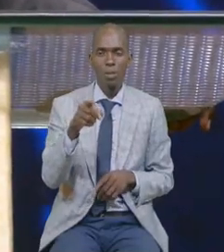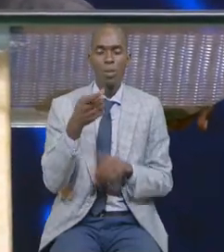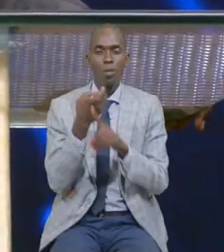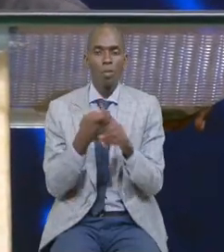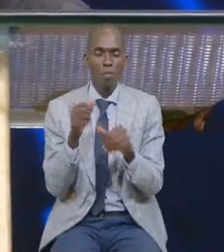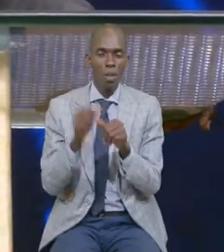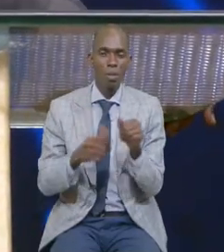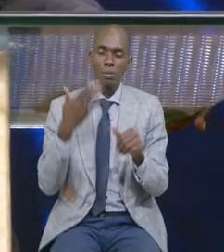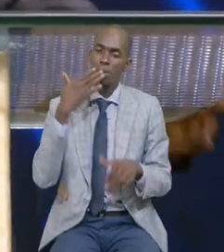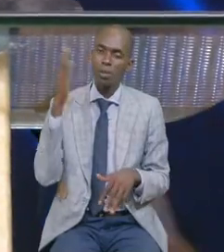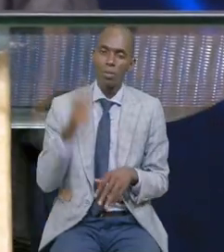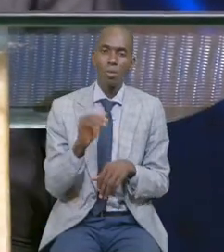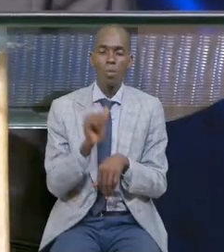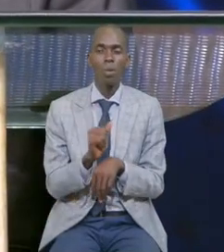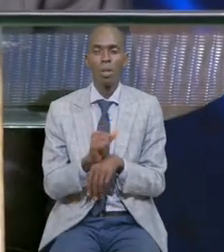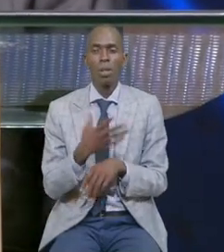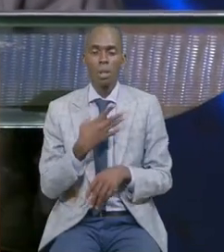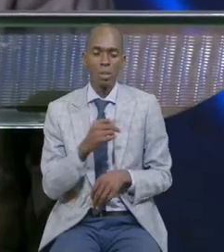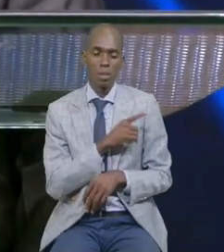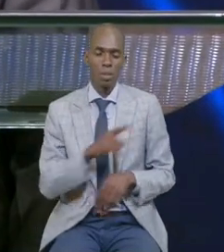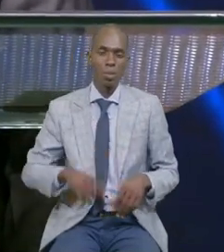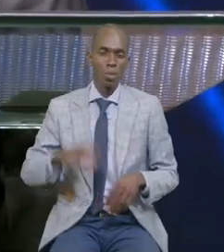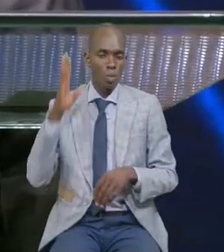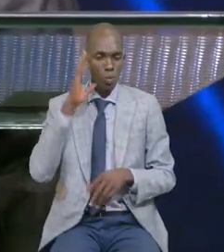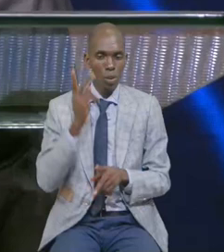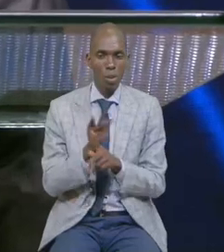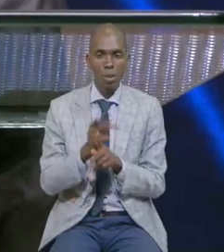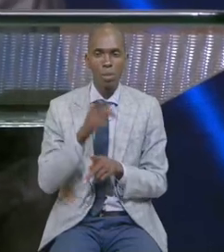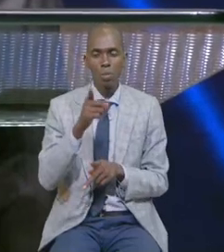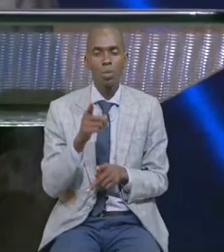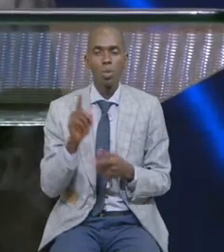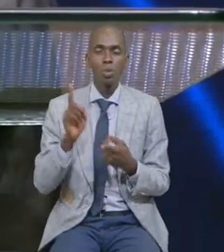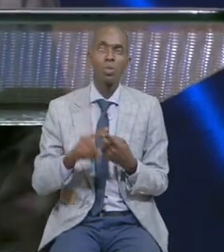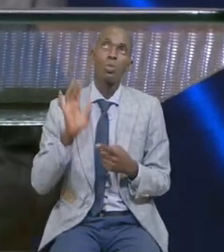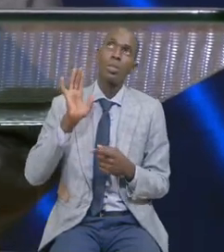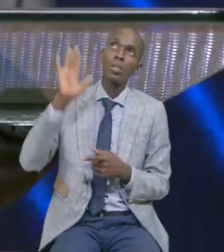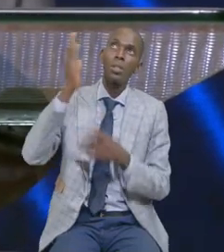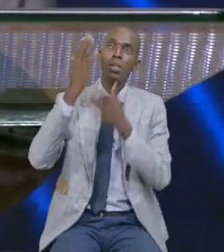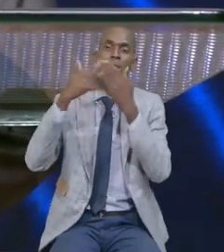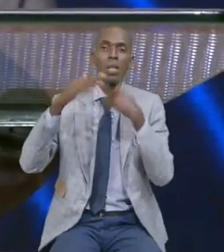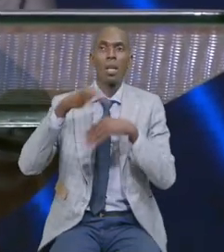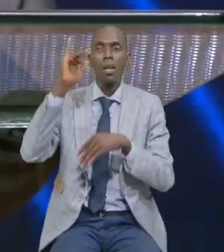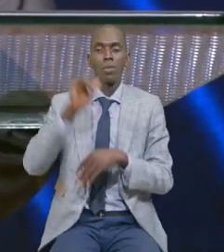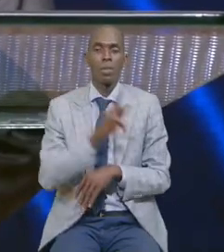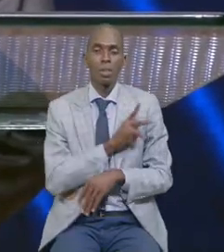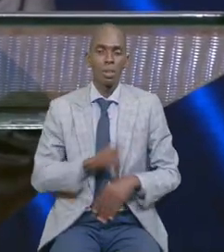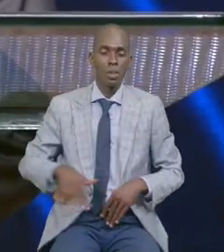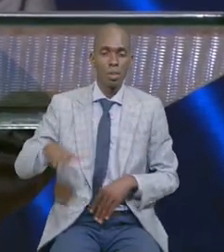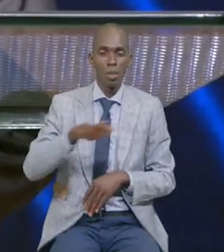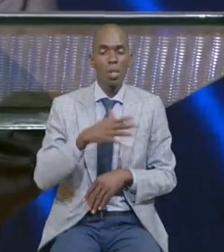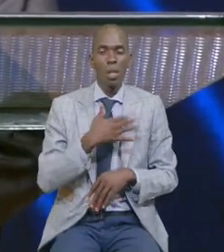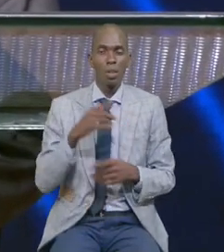every evil work, and the Lord will preserve you unto his heavenly kingdom. And to our God, to